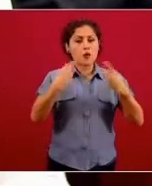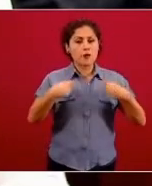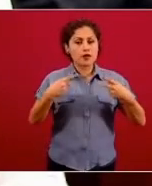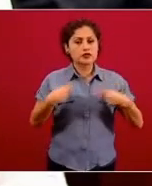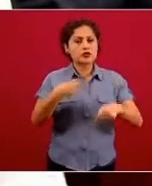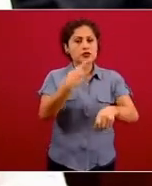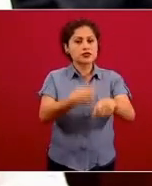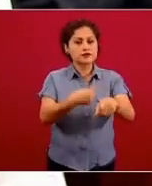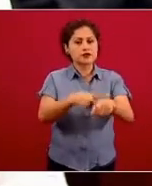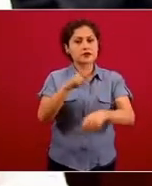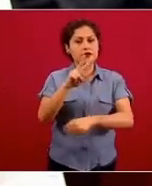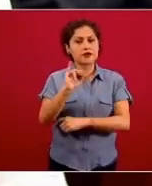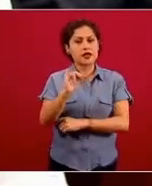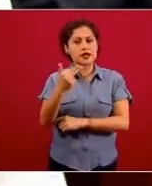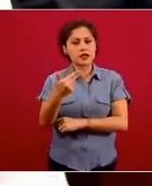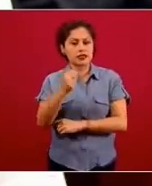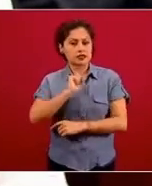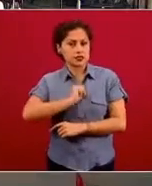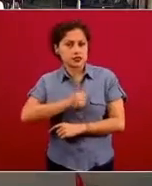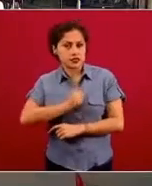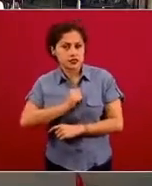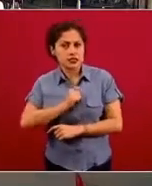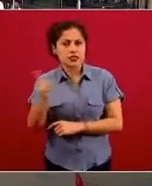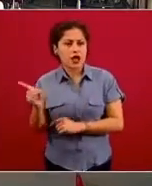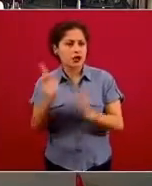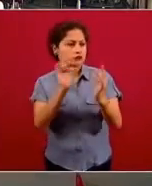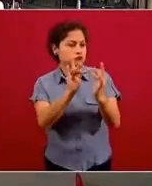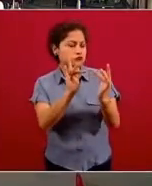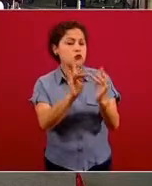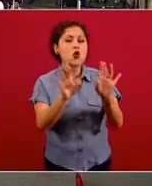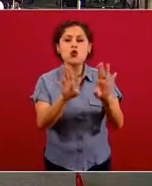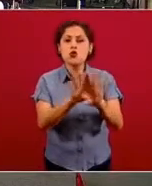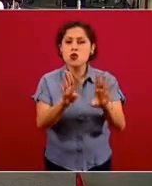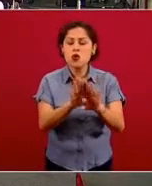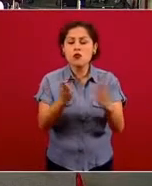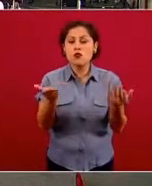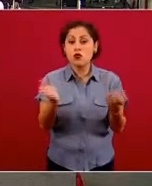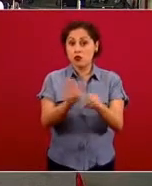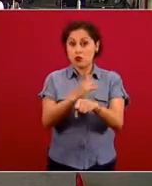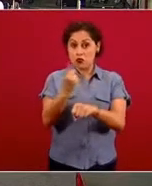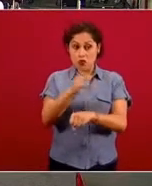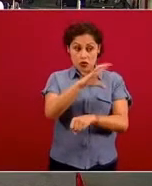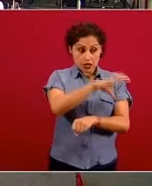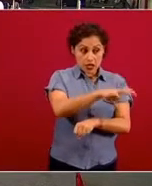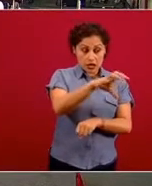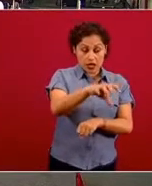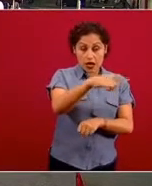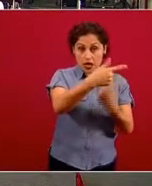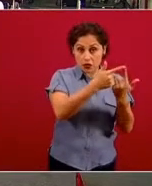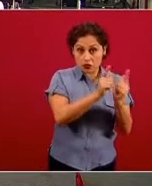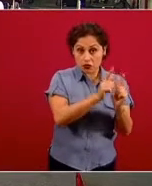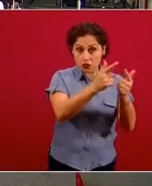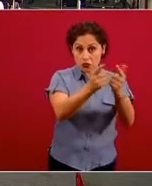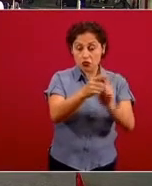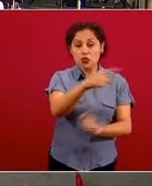people with disabilities like HIV or AIDS, what is the